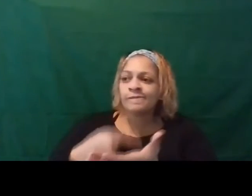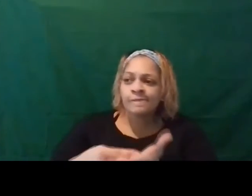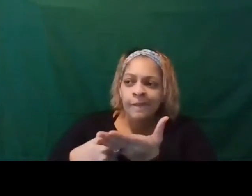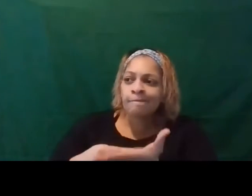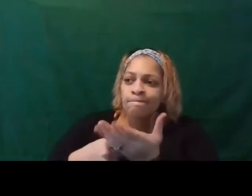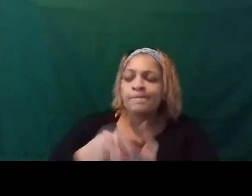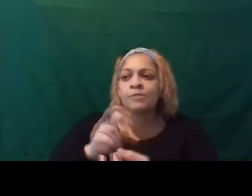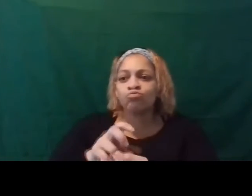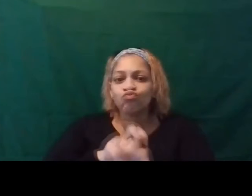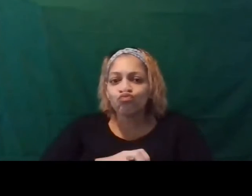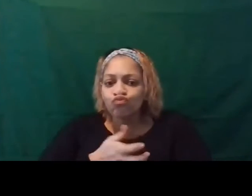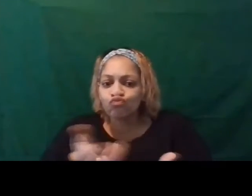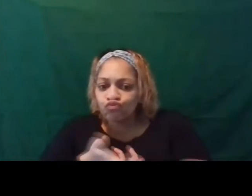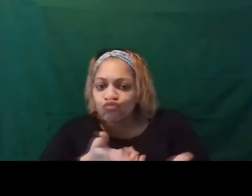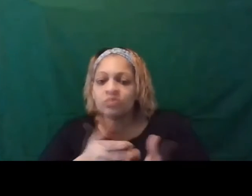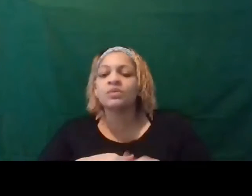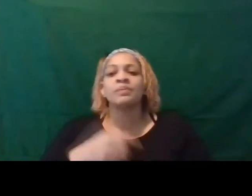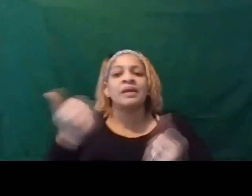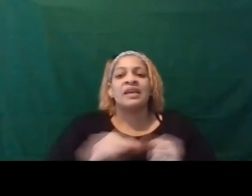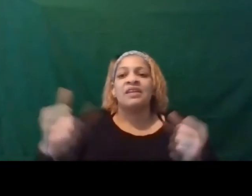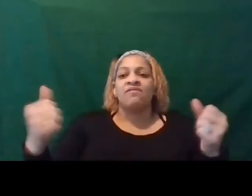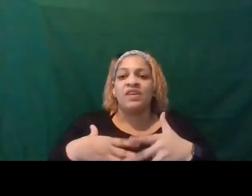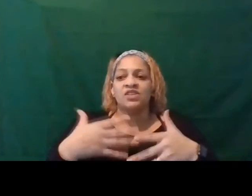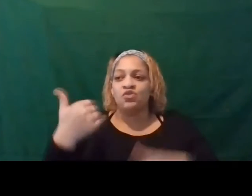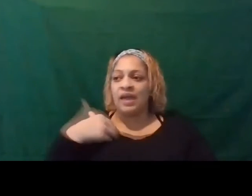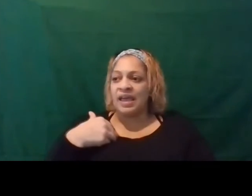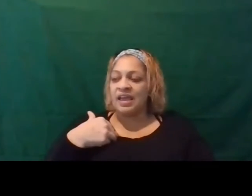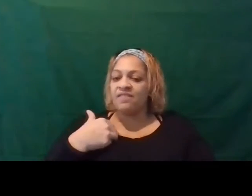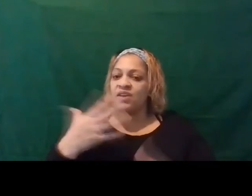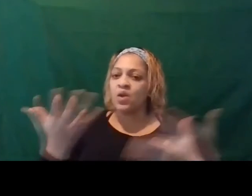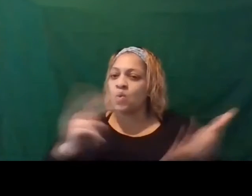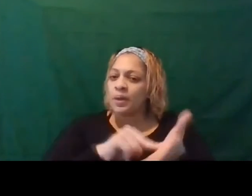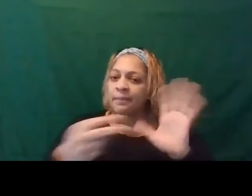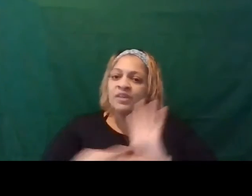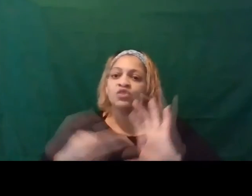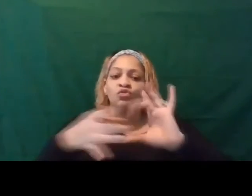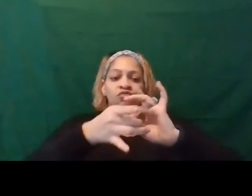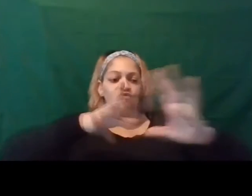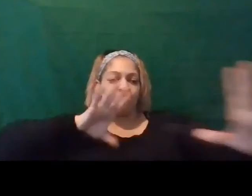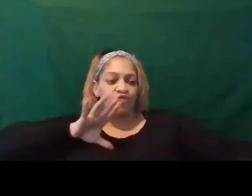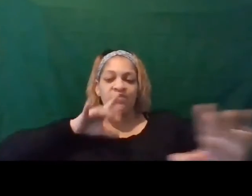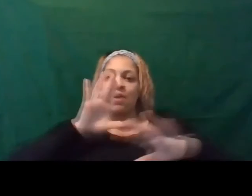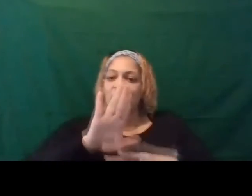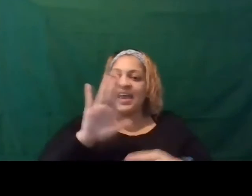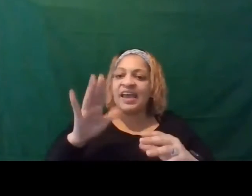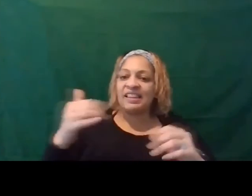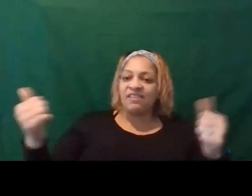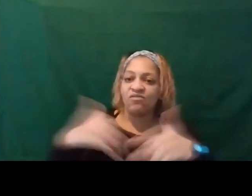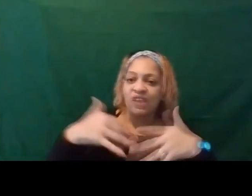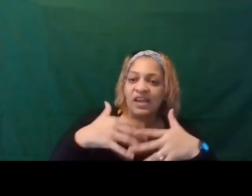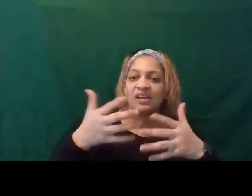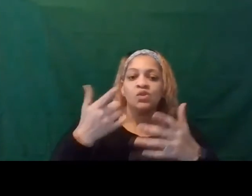have and what it would mean for you to be free from those fears and what you are doing to emancipate